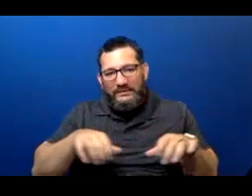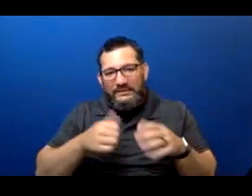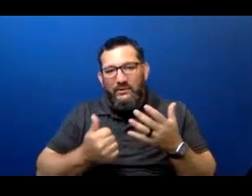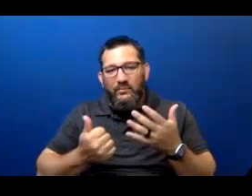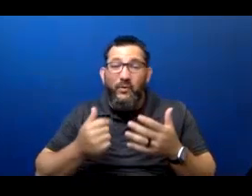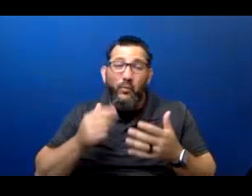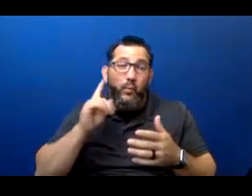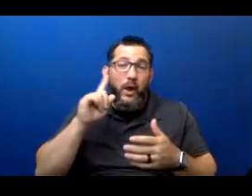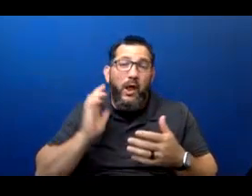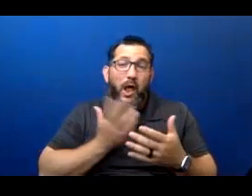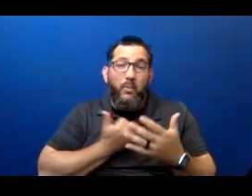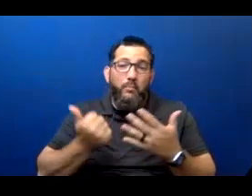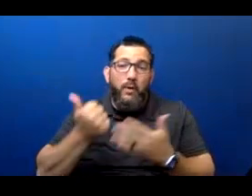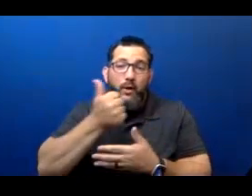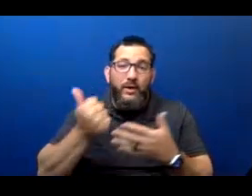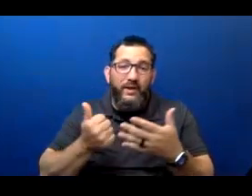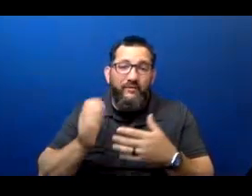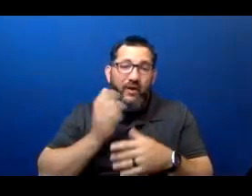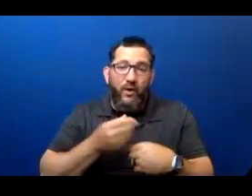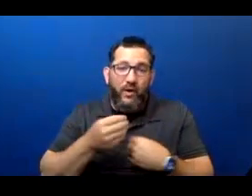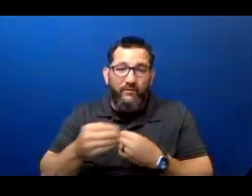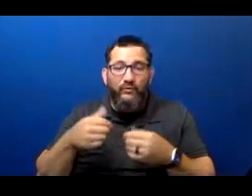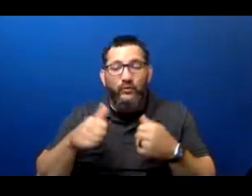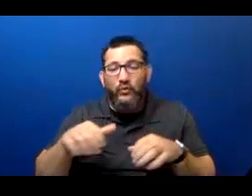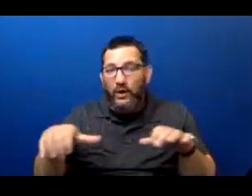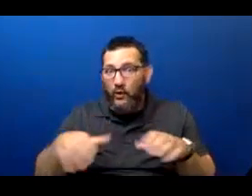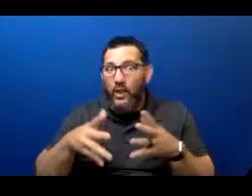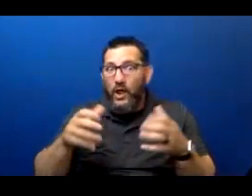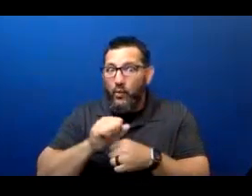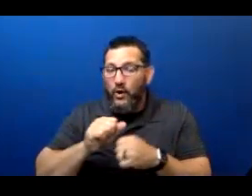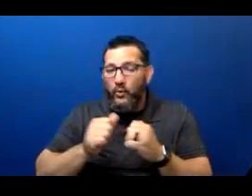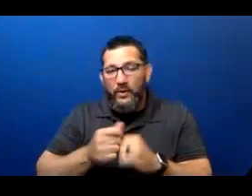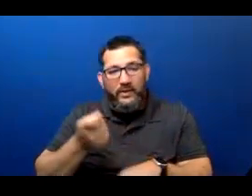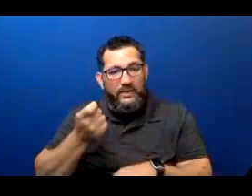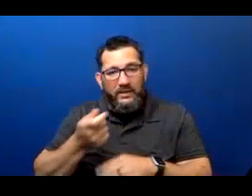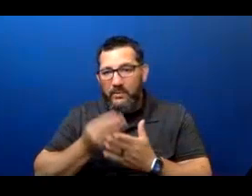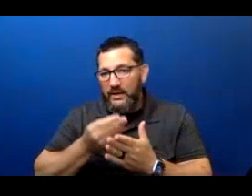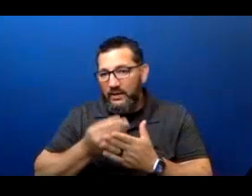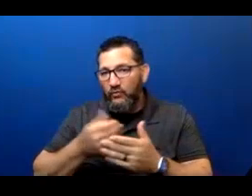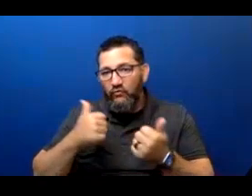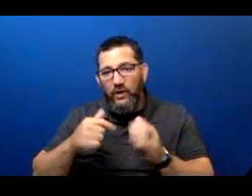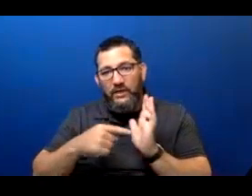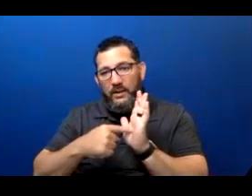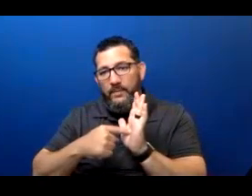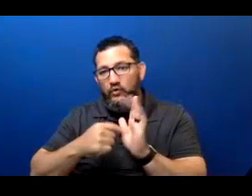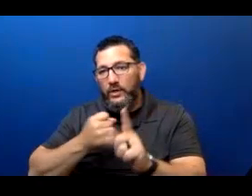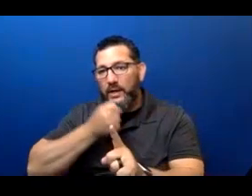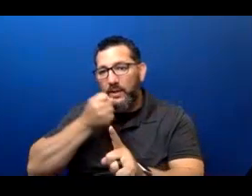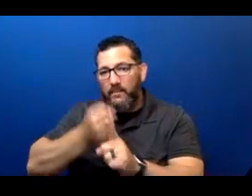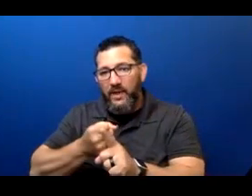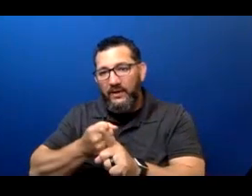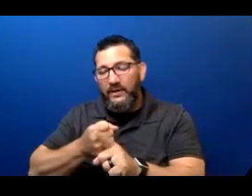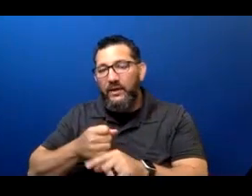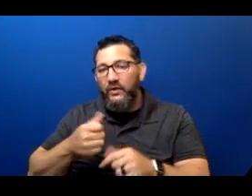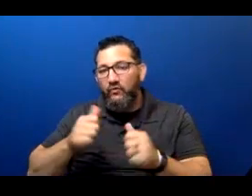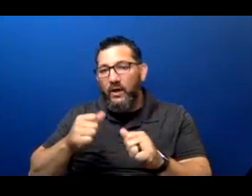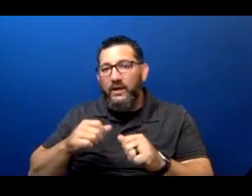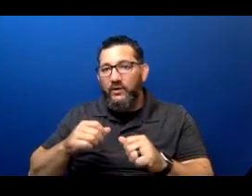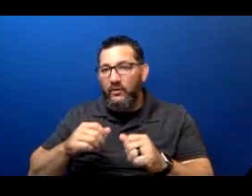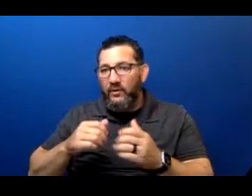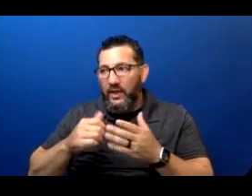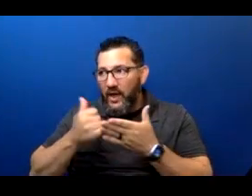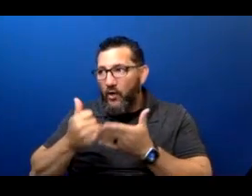think, hopefully, this body knows we try to do a lot with a little. We try to demonstrate impact. We try to be intersectoral and